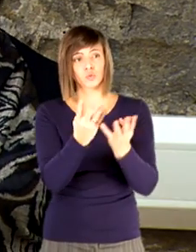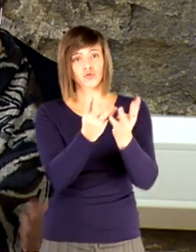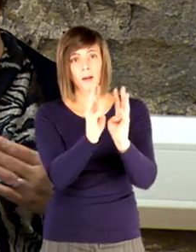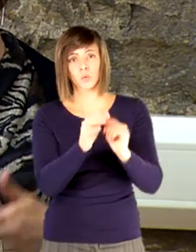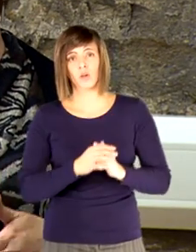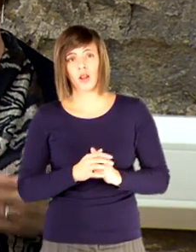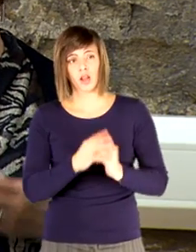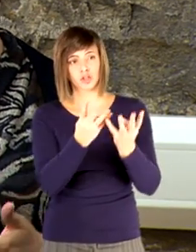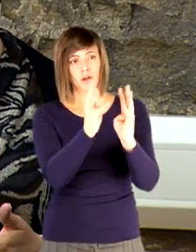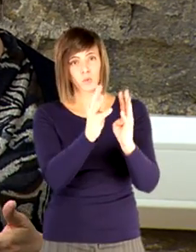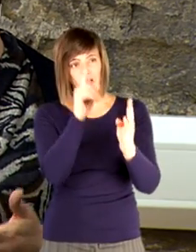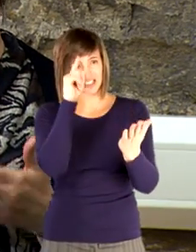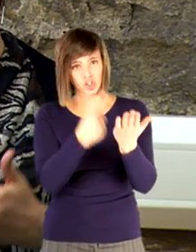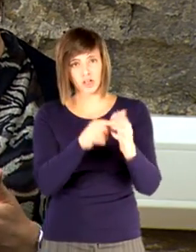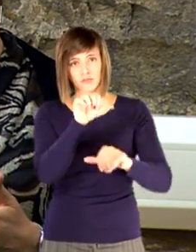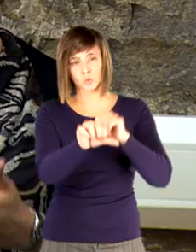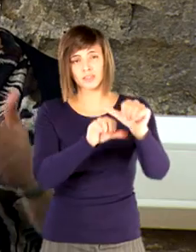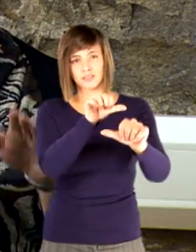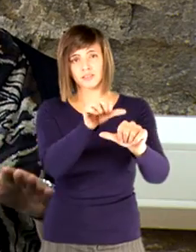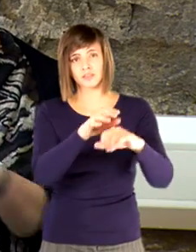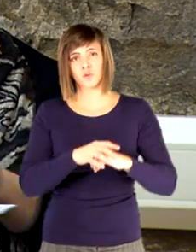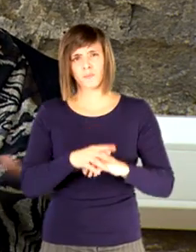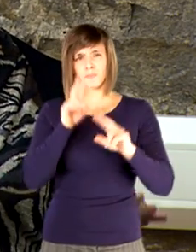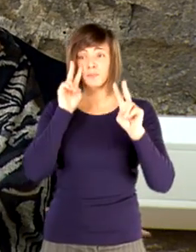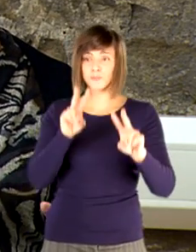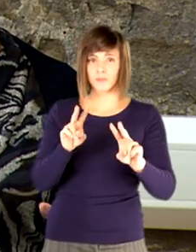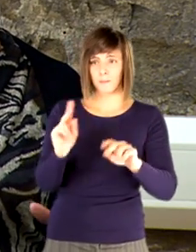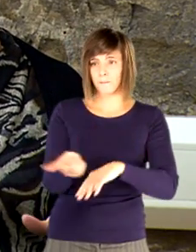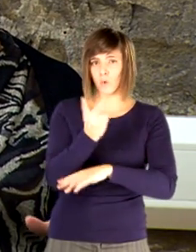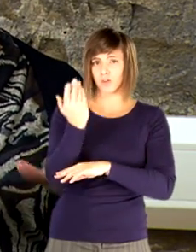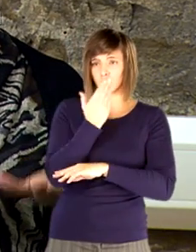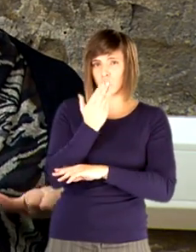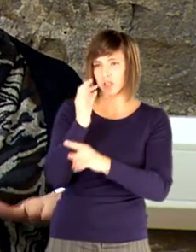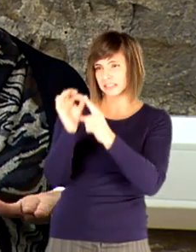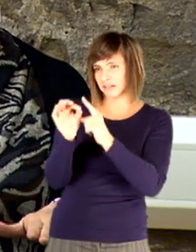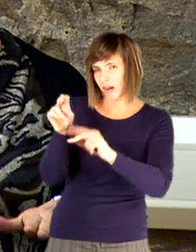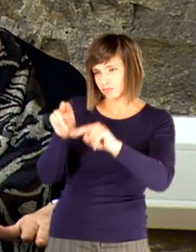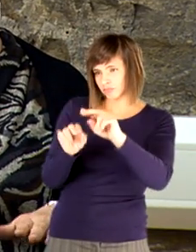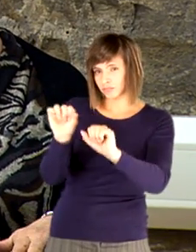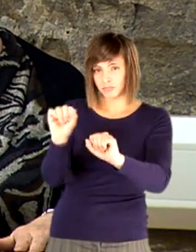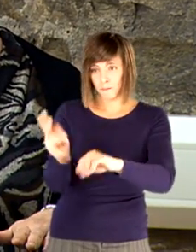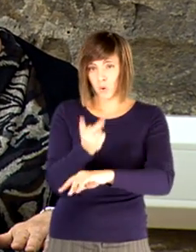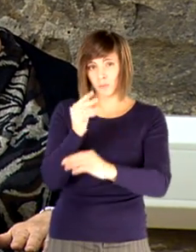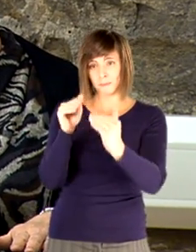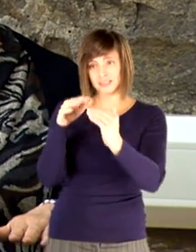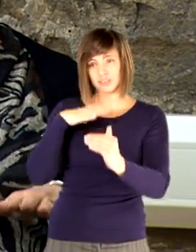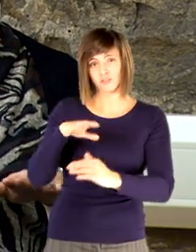tribunal decision process will be, look at both schools in detail, can both schools meet the